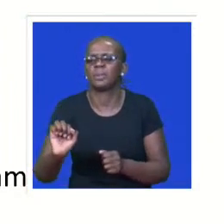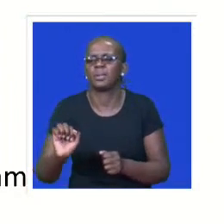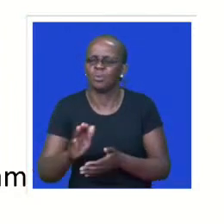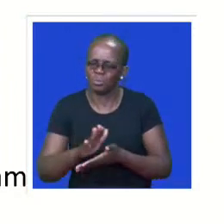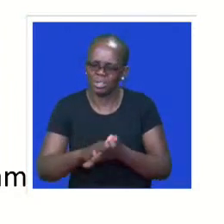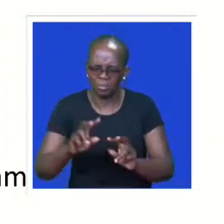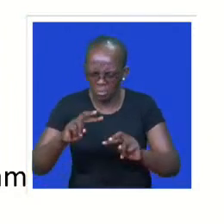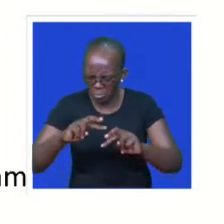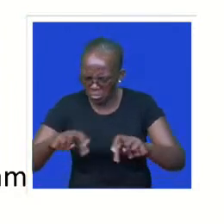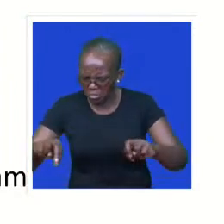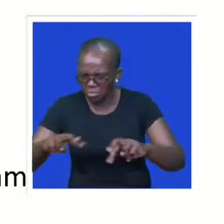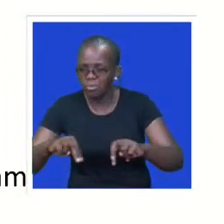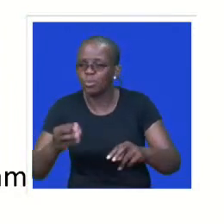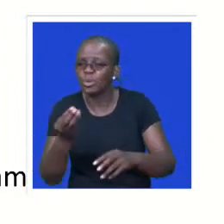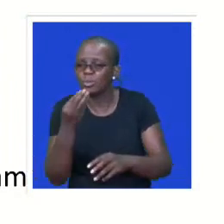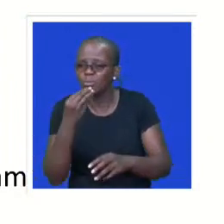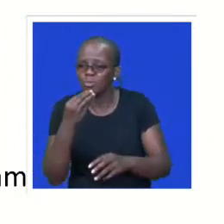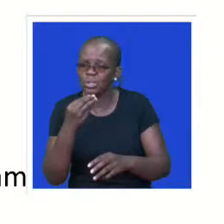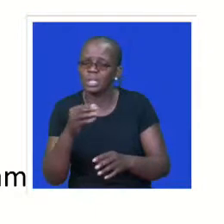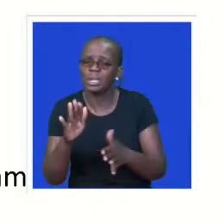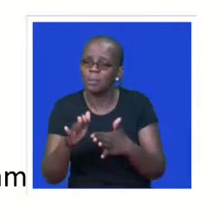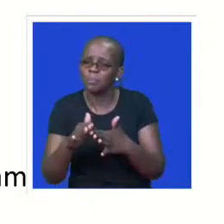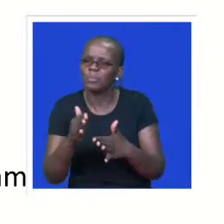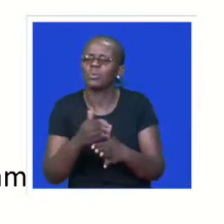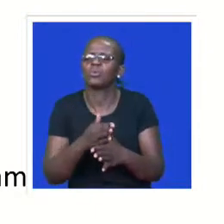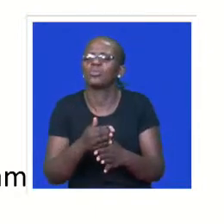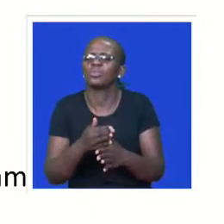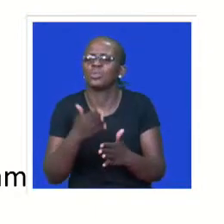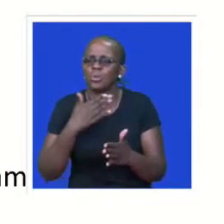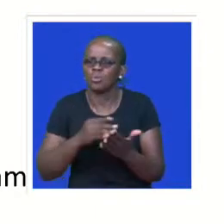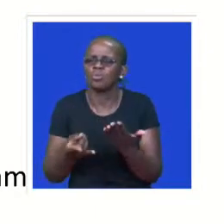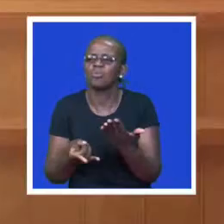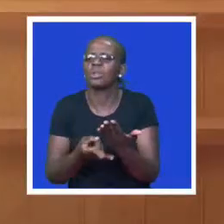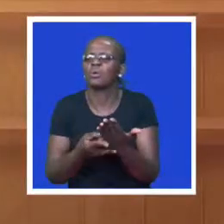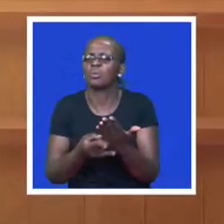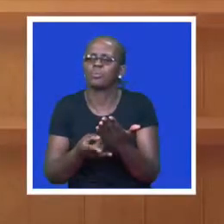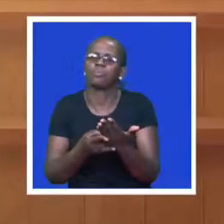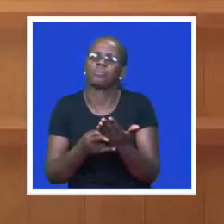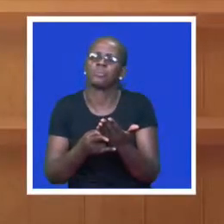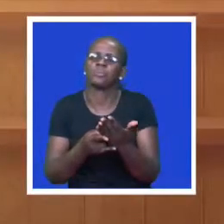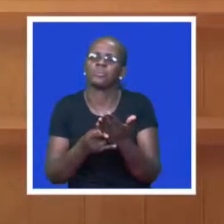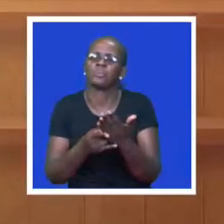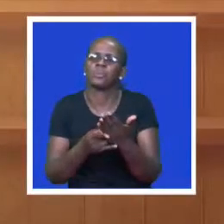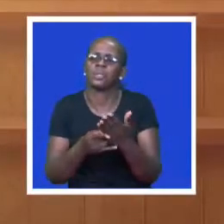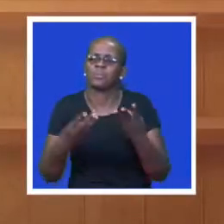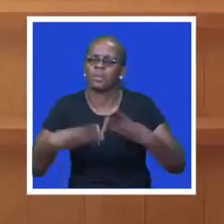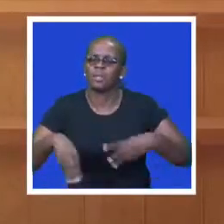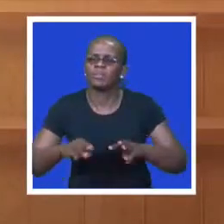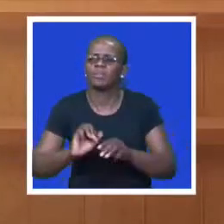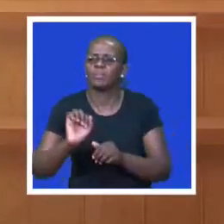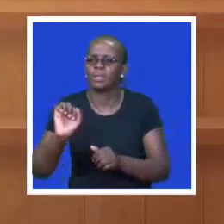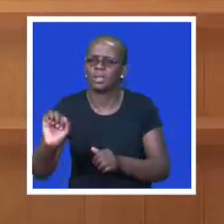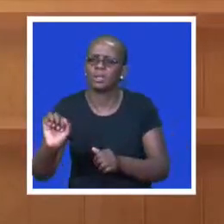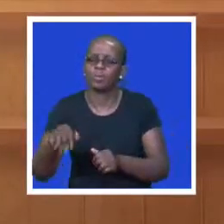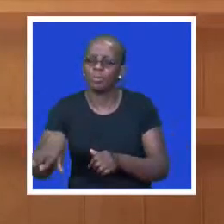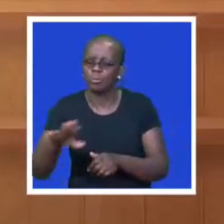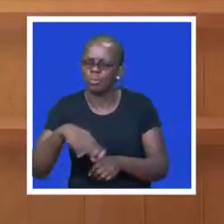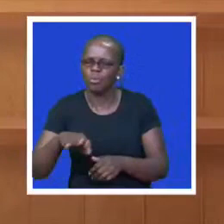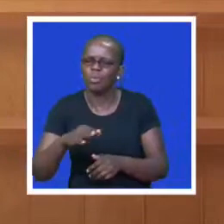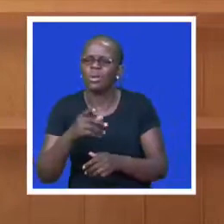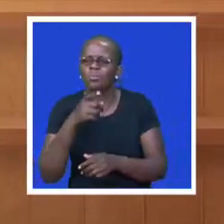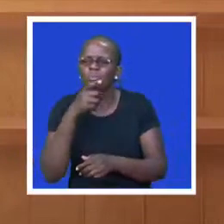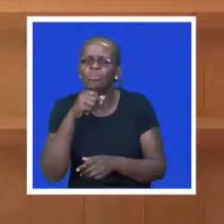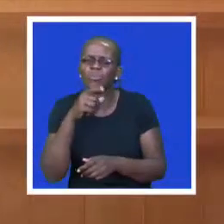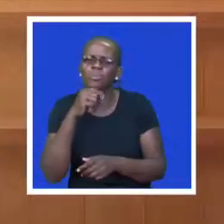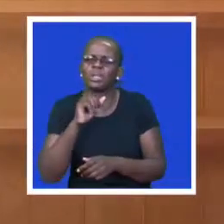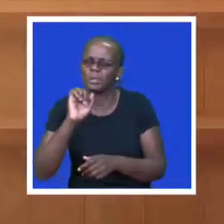till the ground in order to support his family. So that is why men are supposed to be what? They're supposed to be breadwinners. And